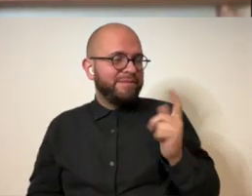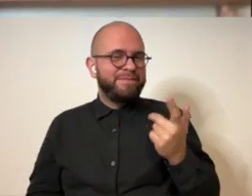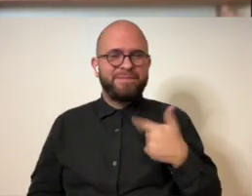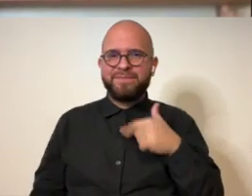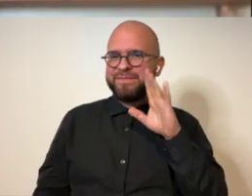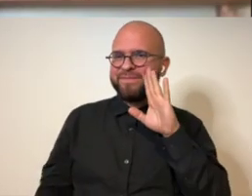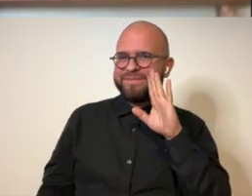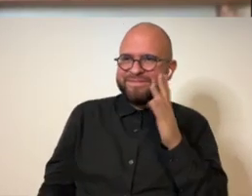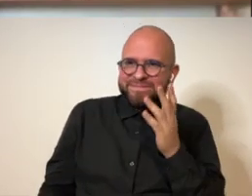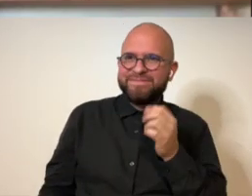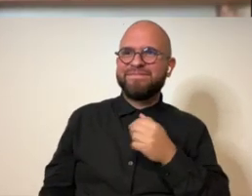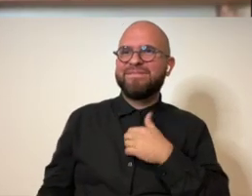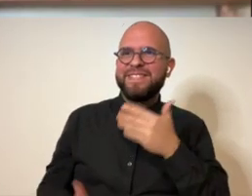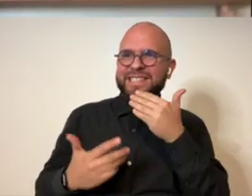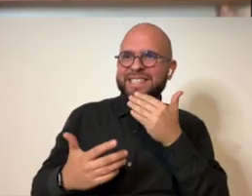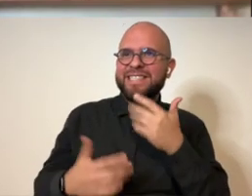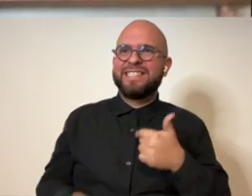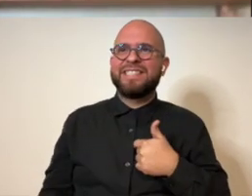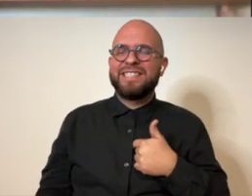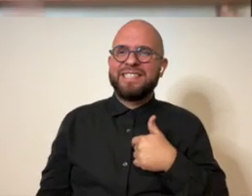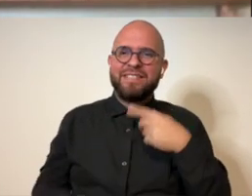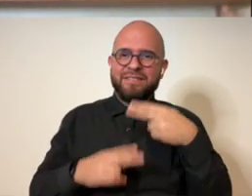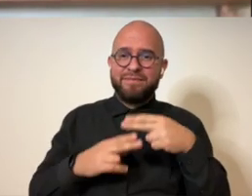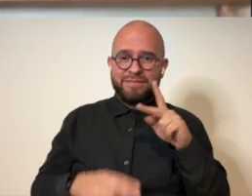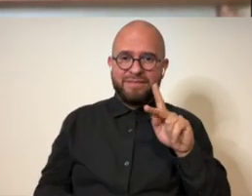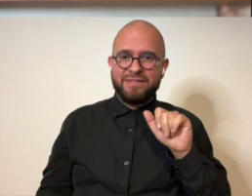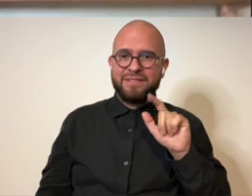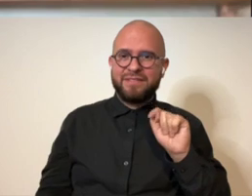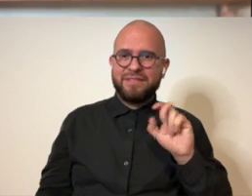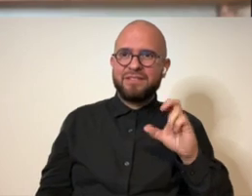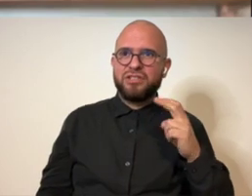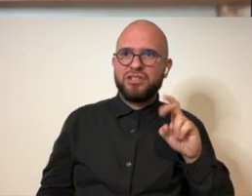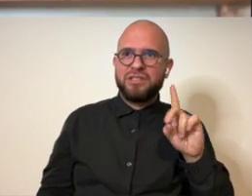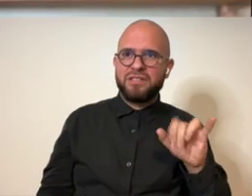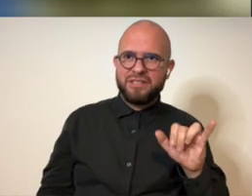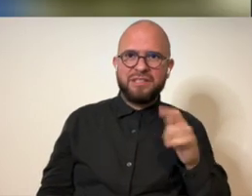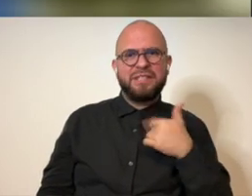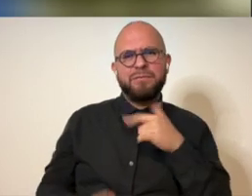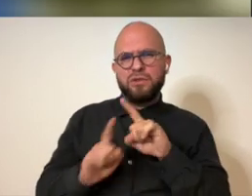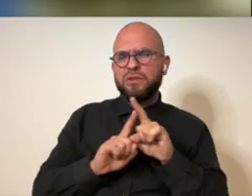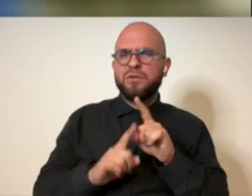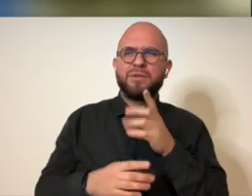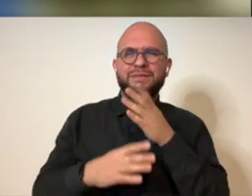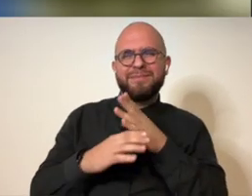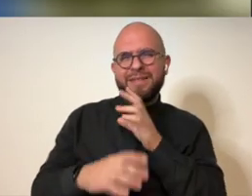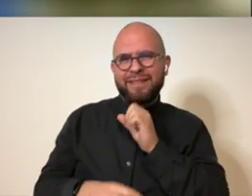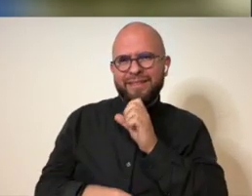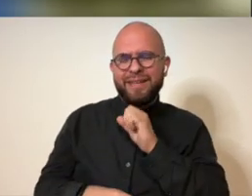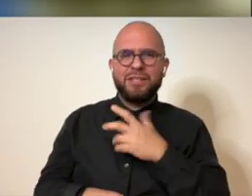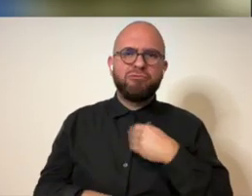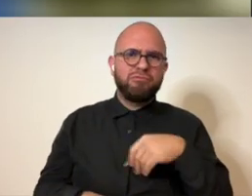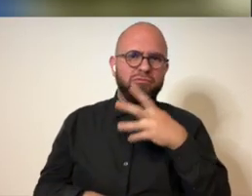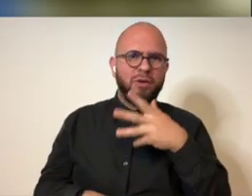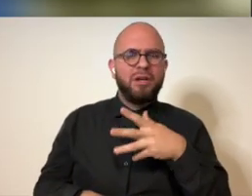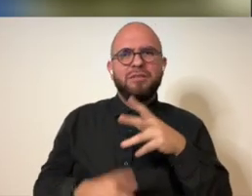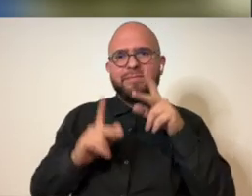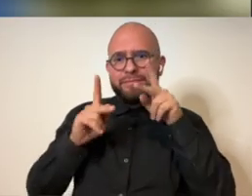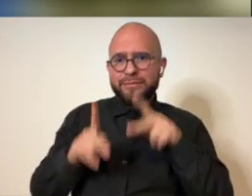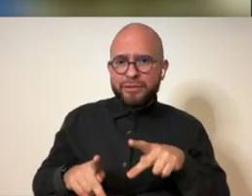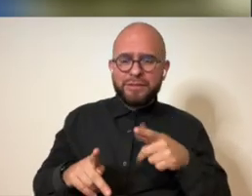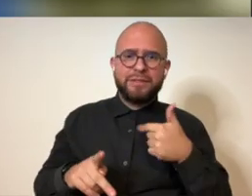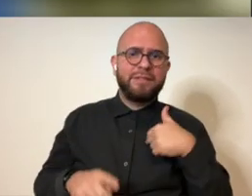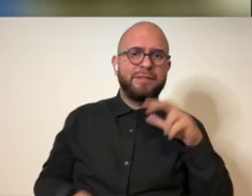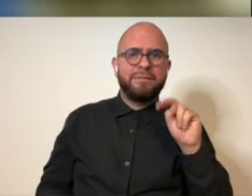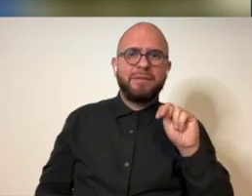length in front of a full bookshelf. Welcome, Kat. Hi, thanks. My name is Kat